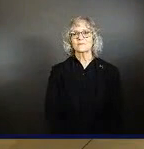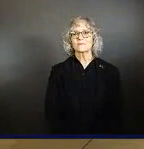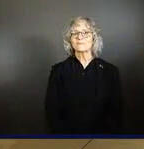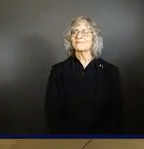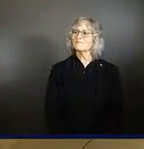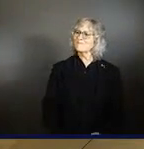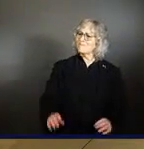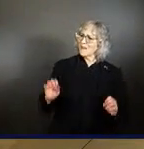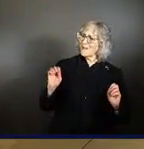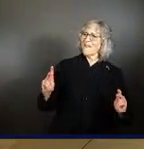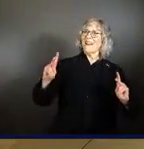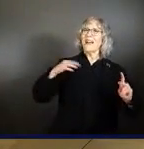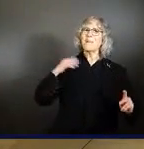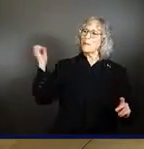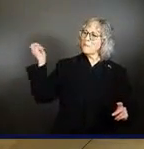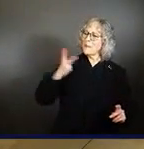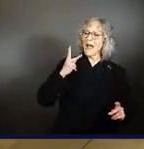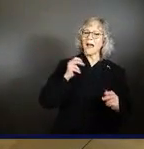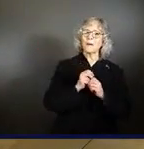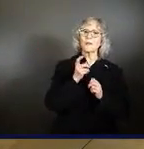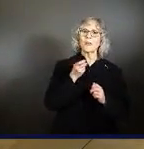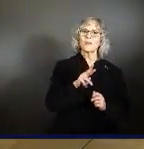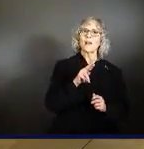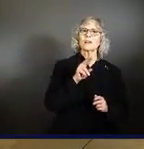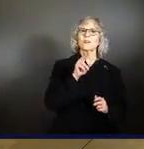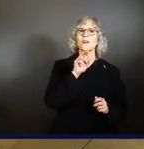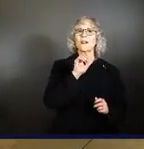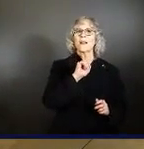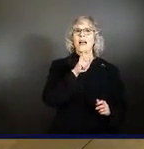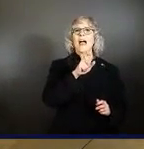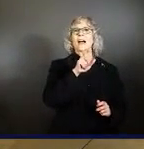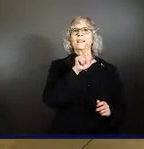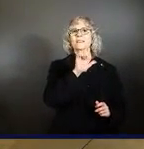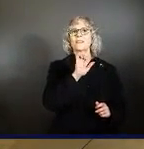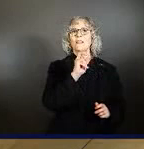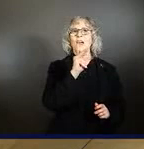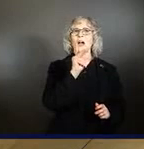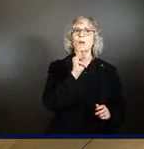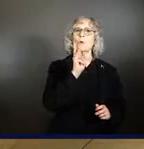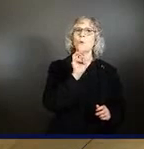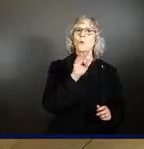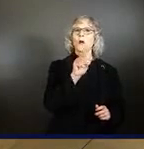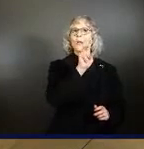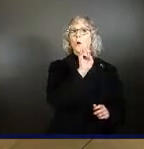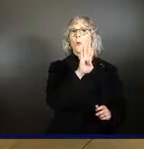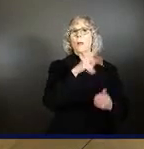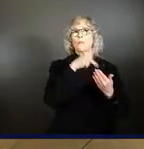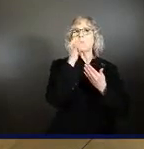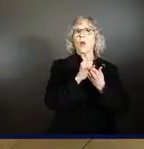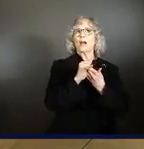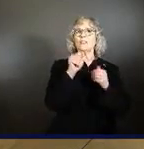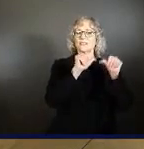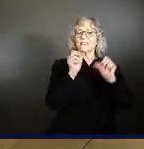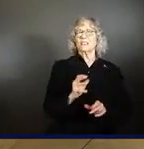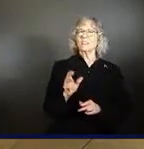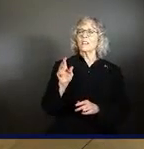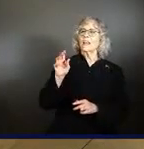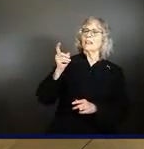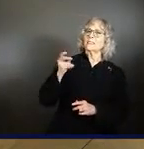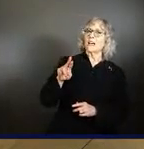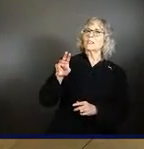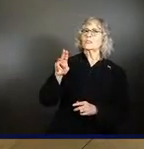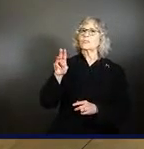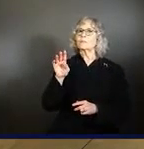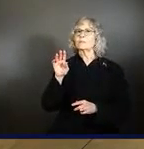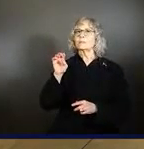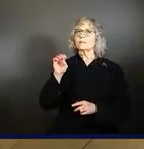All right, we are back with Dr. Alex Lockwood, Webb Project Scientist, and Dr. Nestor Espinoza, Webb Astronomer, to